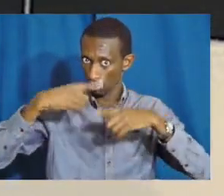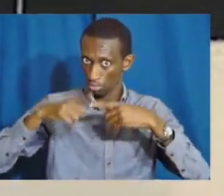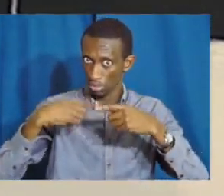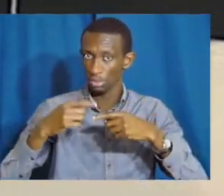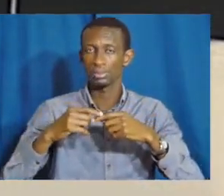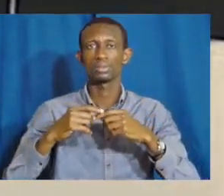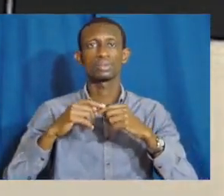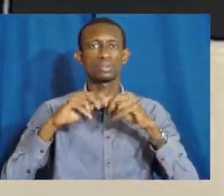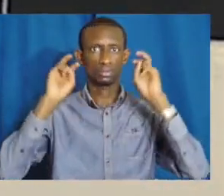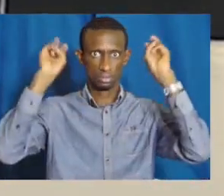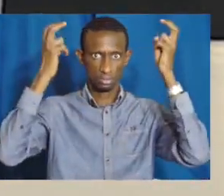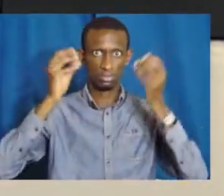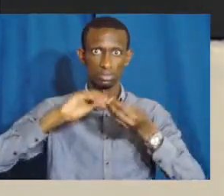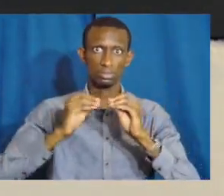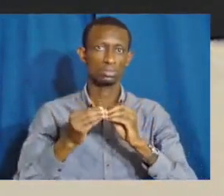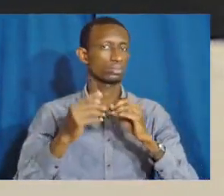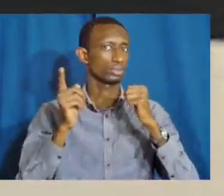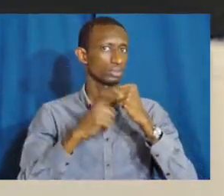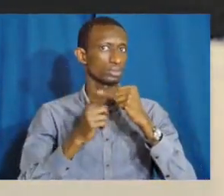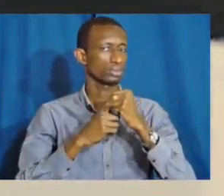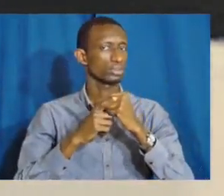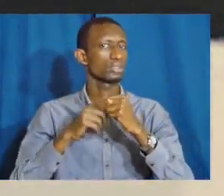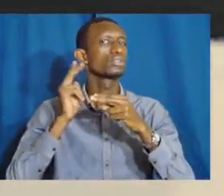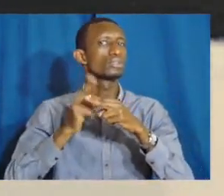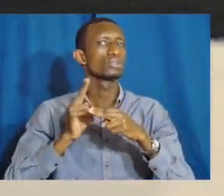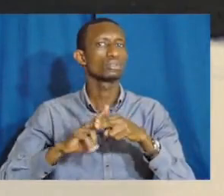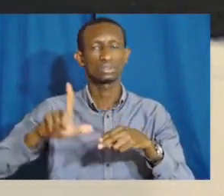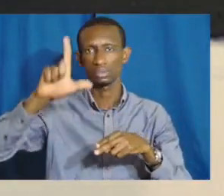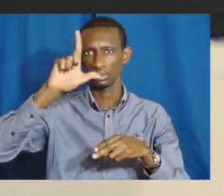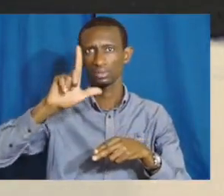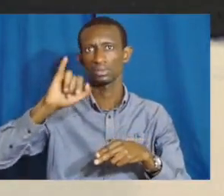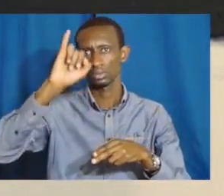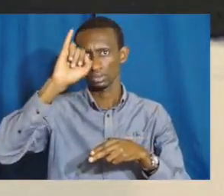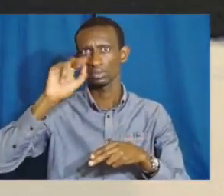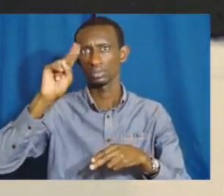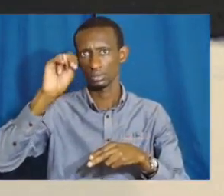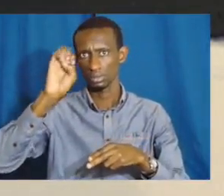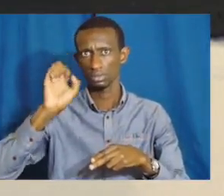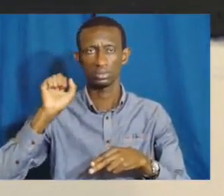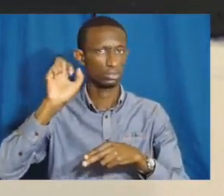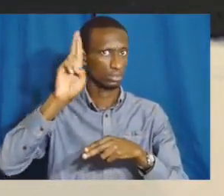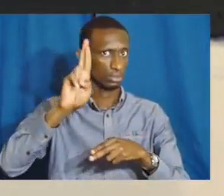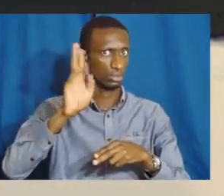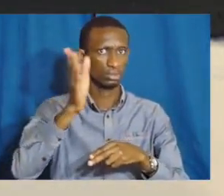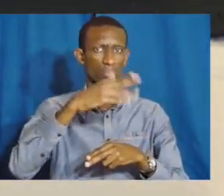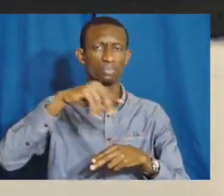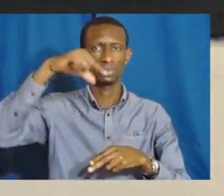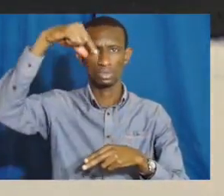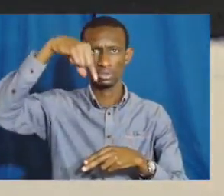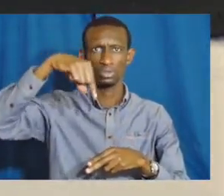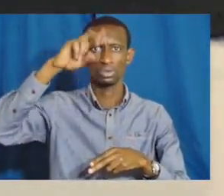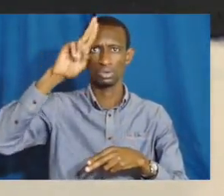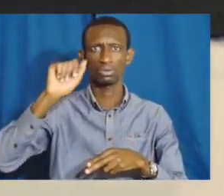see, which is linear and quadratic functions. But remember, we are still dealing with the